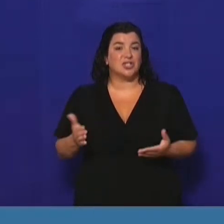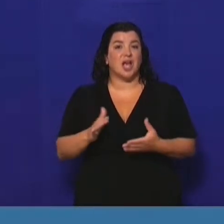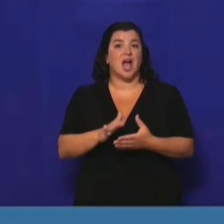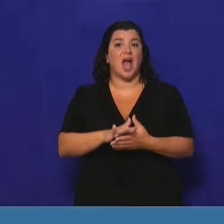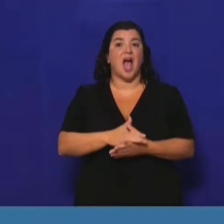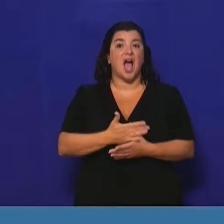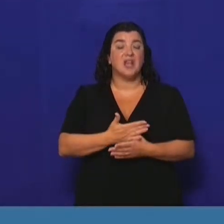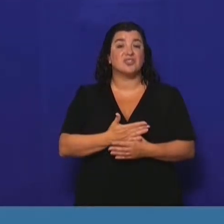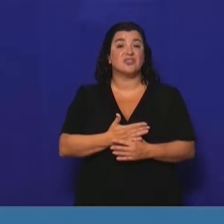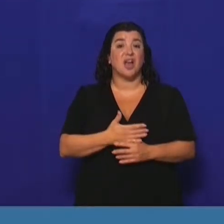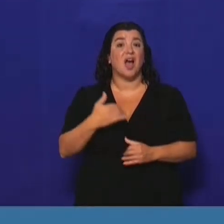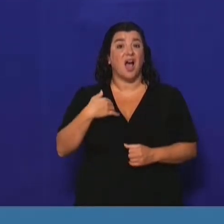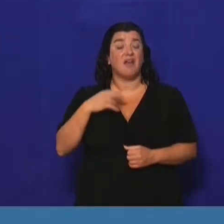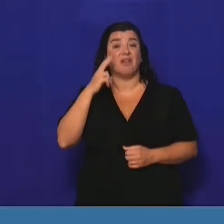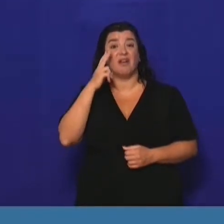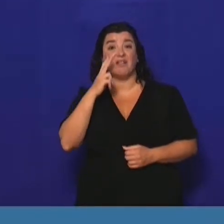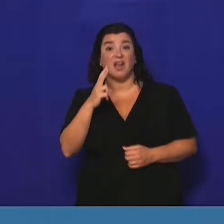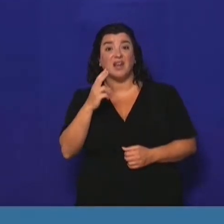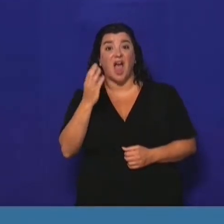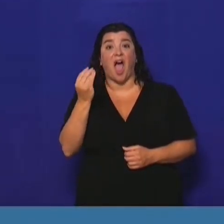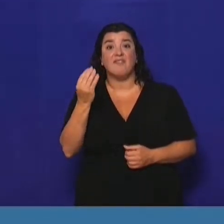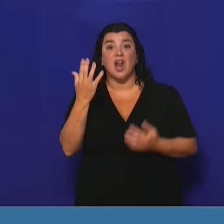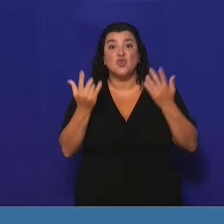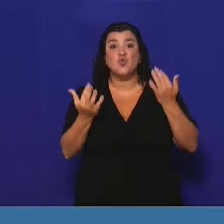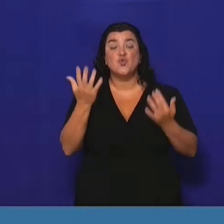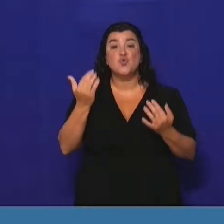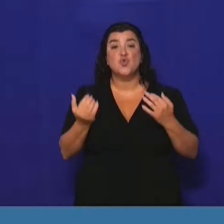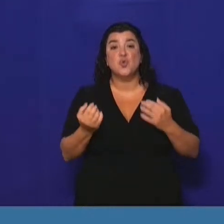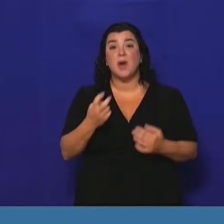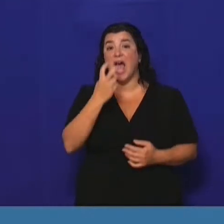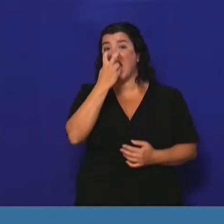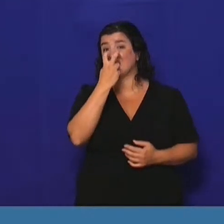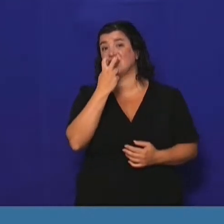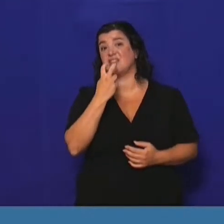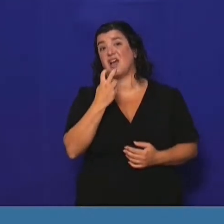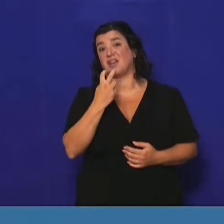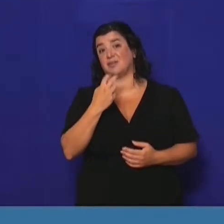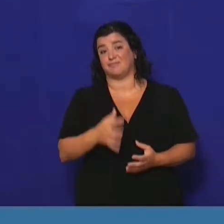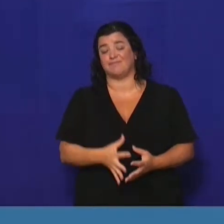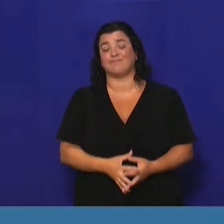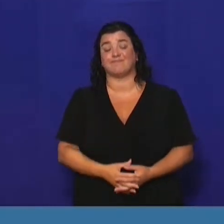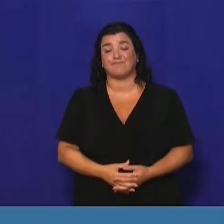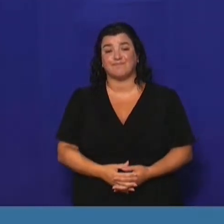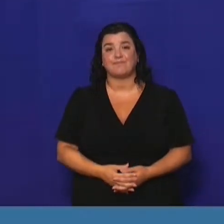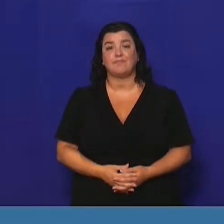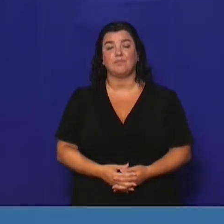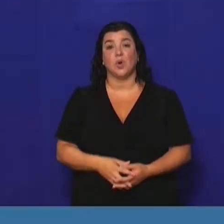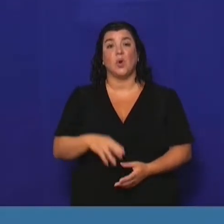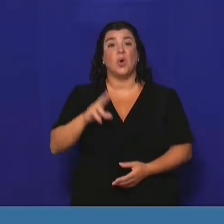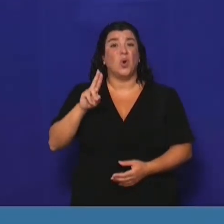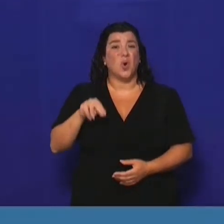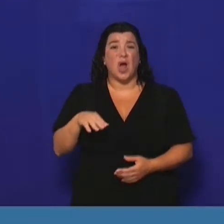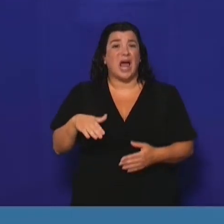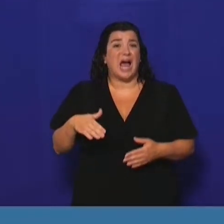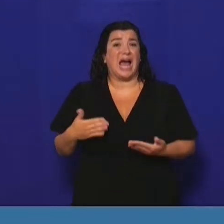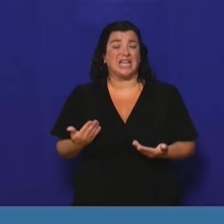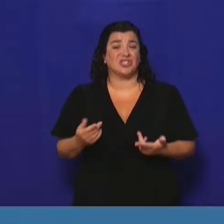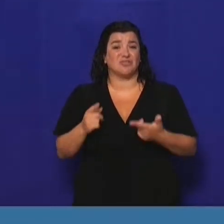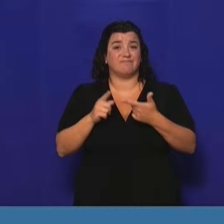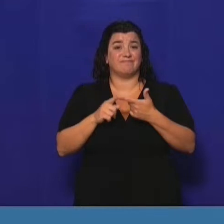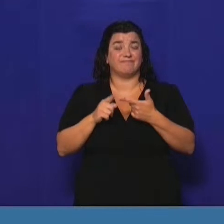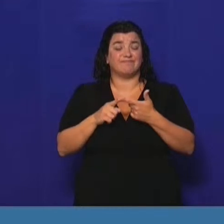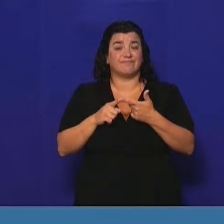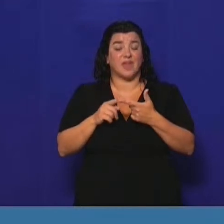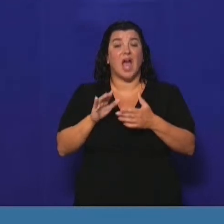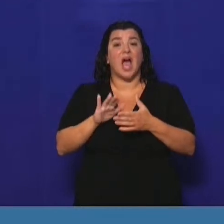mill-fatt li aħna rajna numru ta' każijiet li ġew affettwati fid-djar tal-anzjani. U kif ukoll nafu li kien hemm ukoll